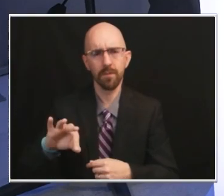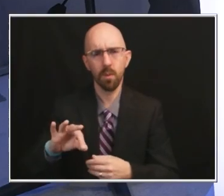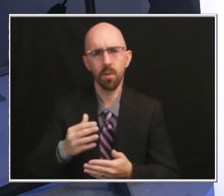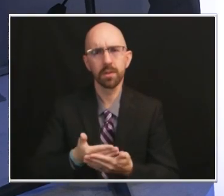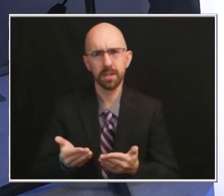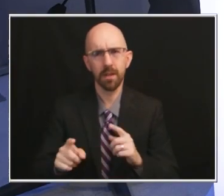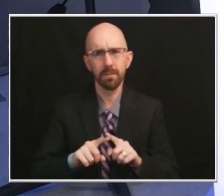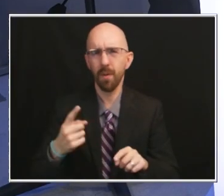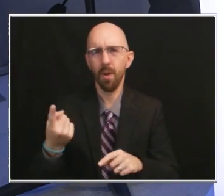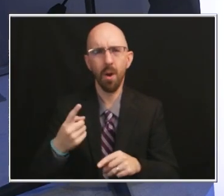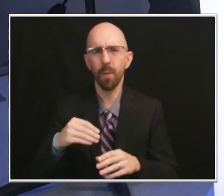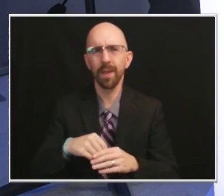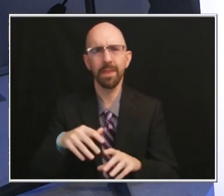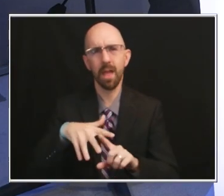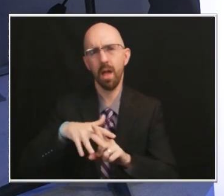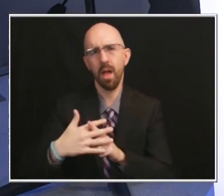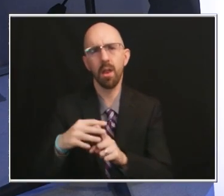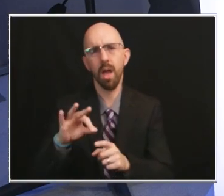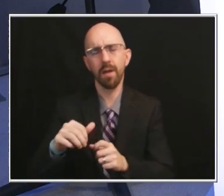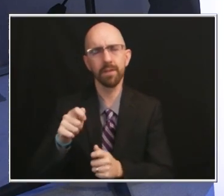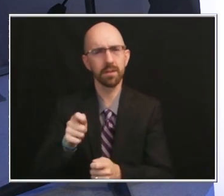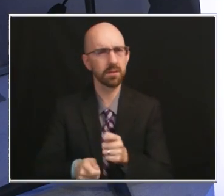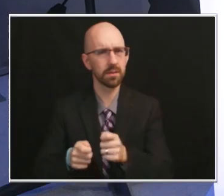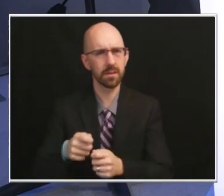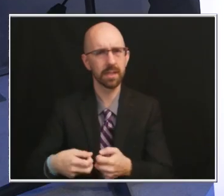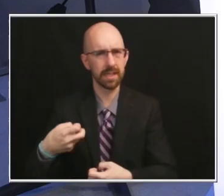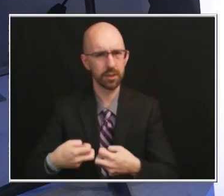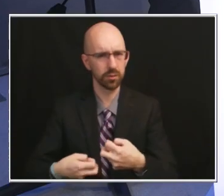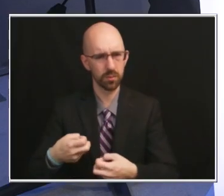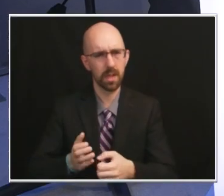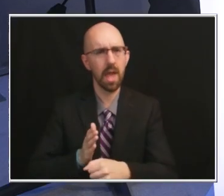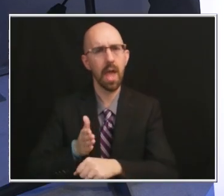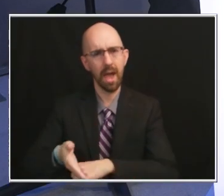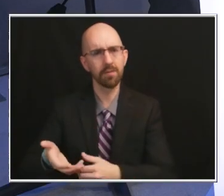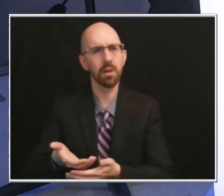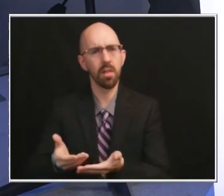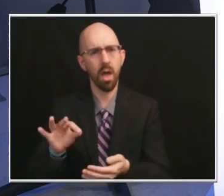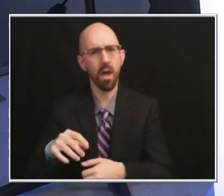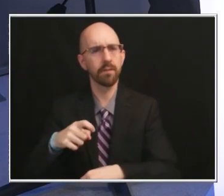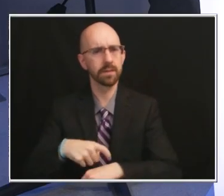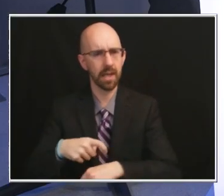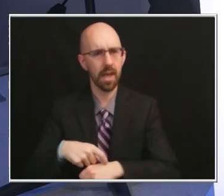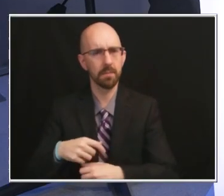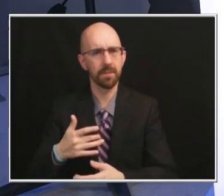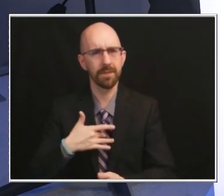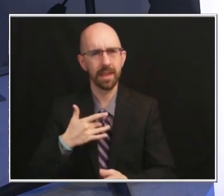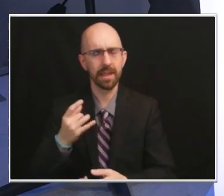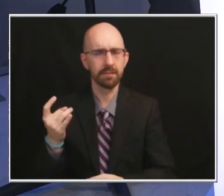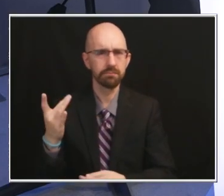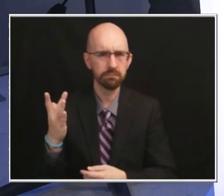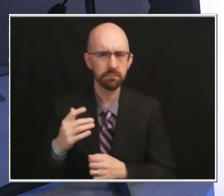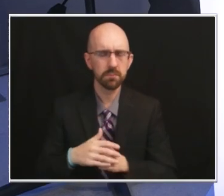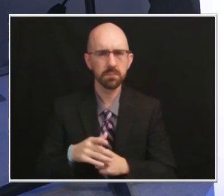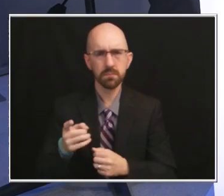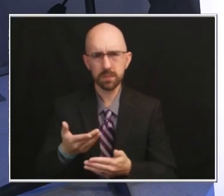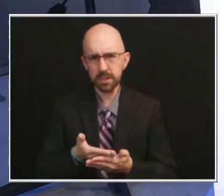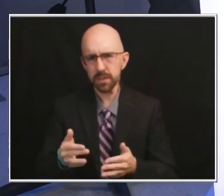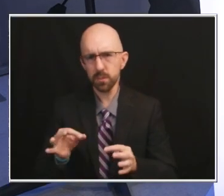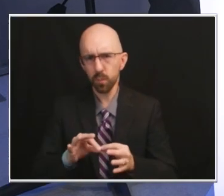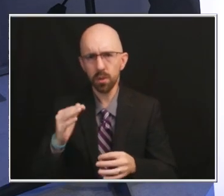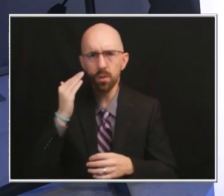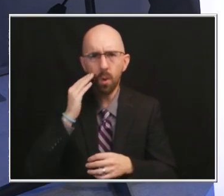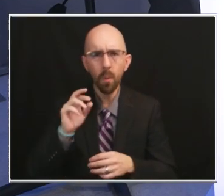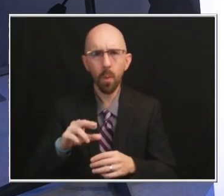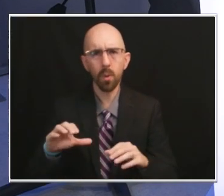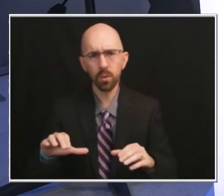in the context of correcting an issue after a lot of time of being miserable. Are there things worth knowing or doing while everything